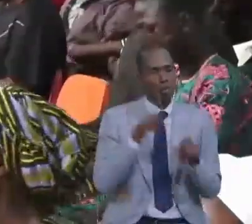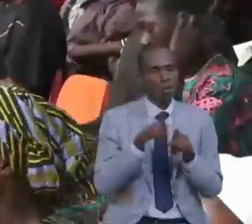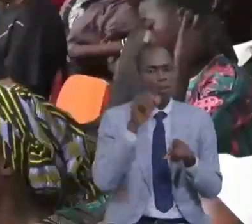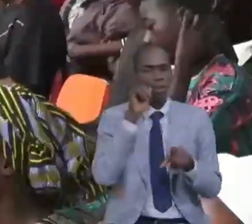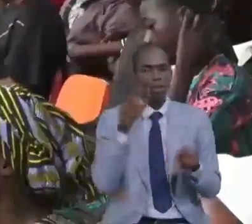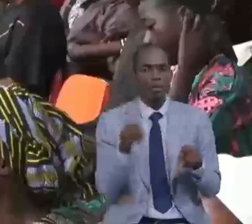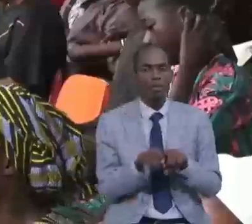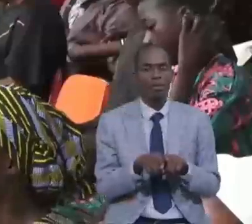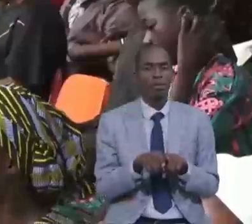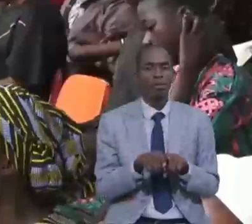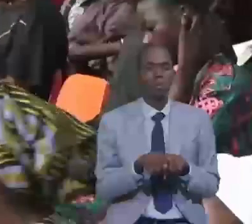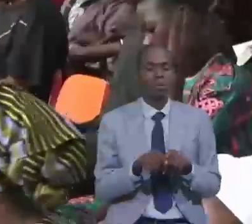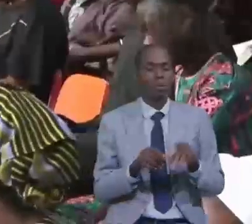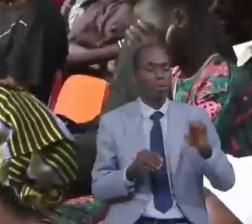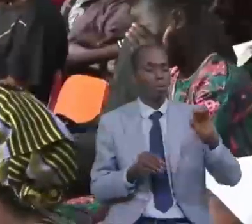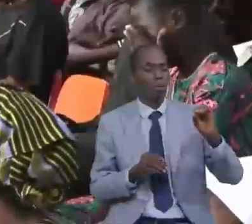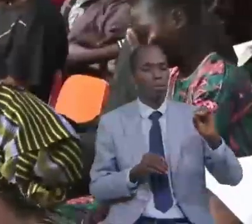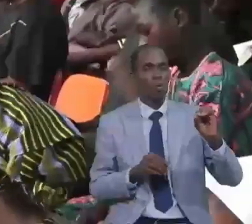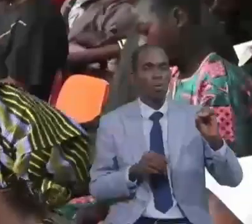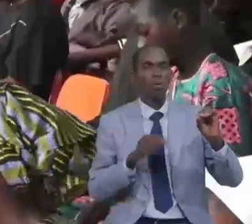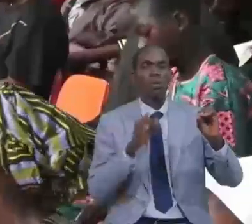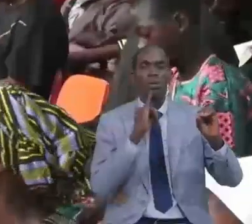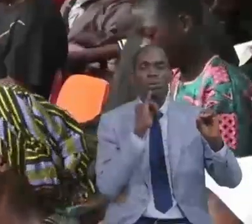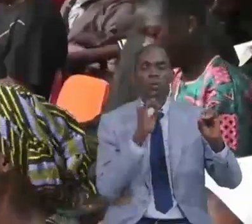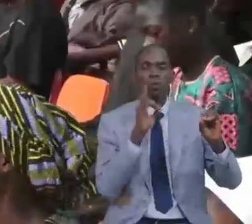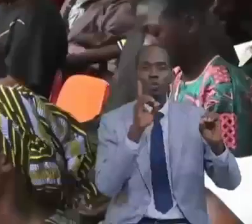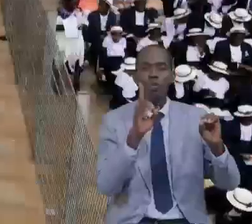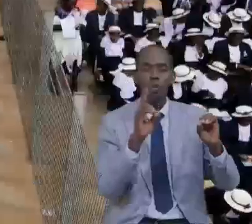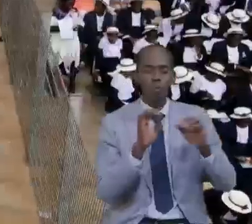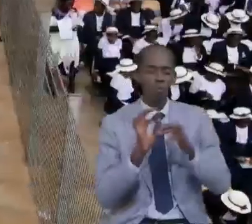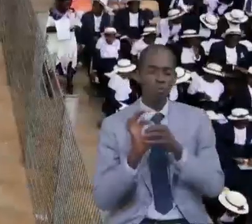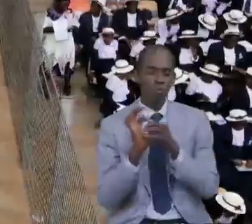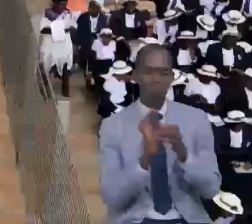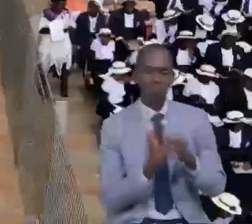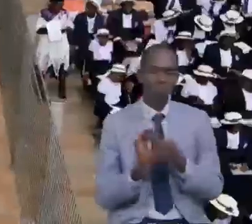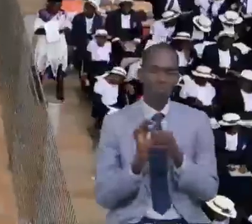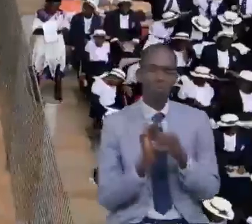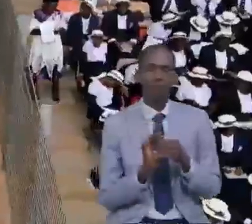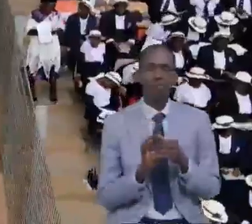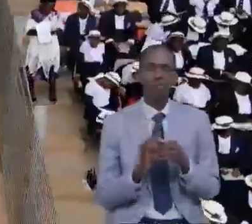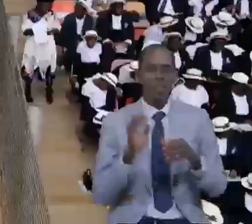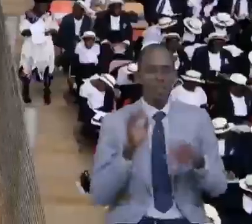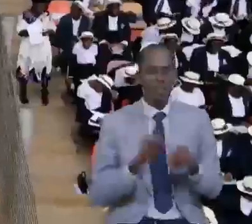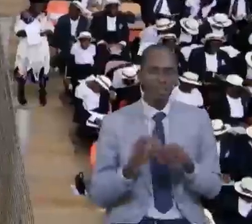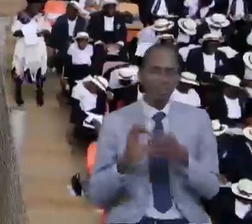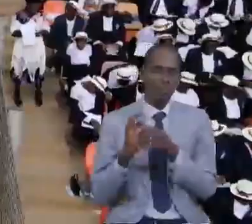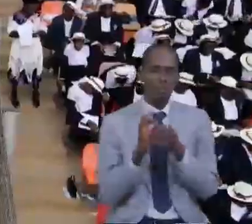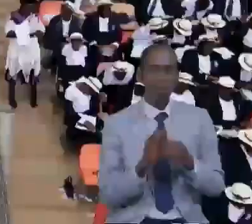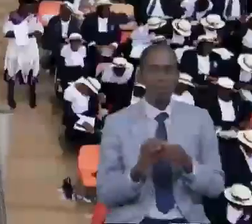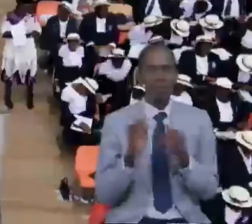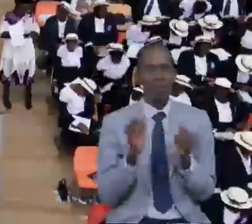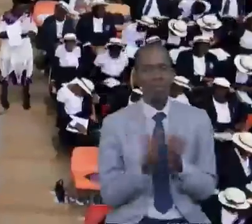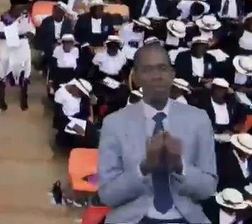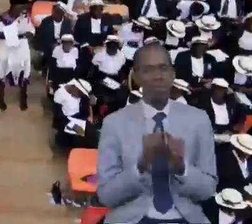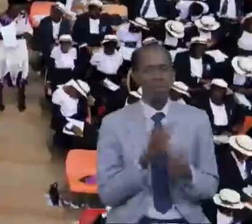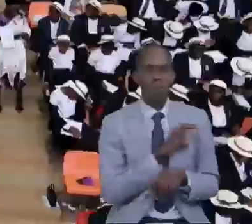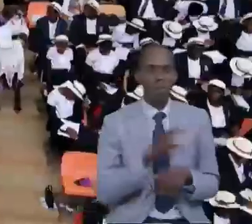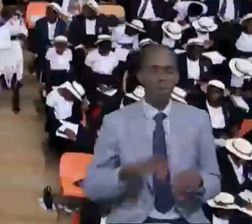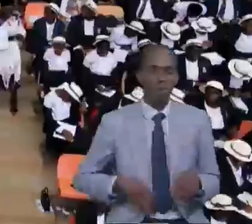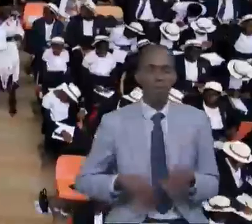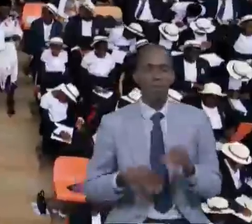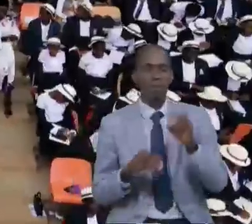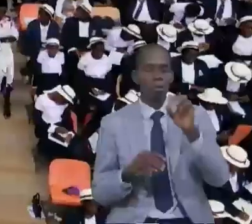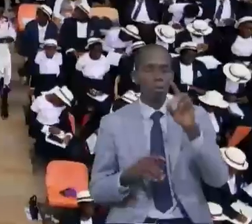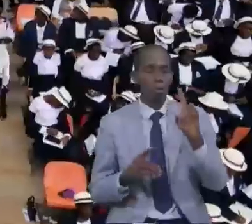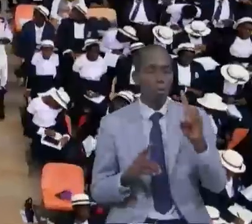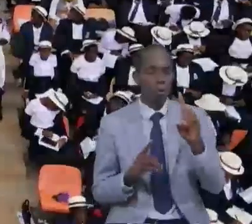Christ. One accord in conformity to Christ. There are people that, you know, go around